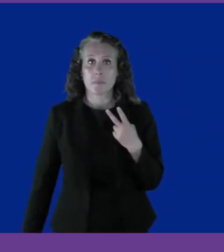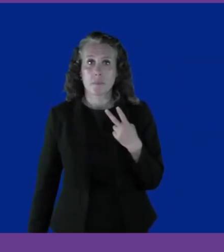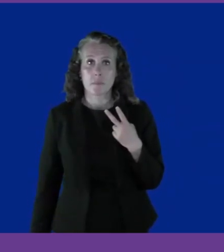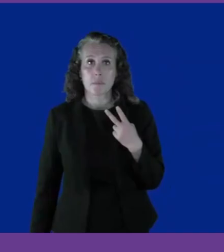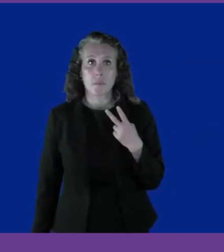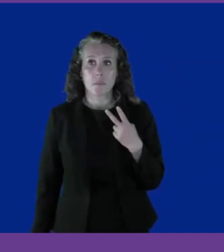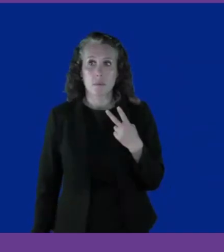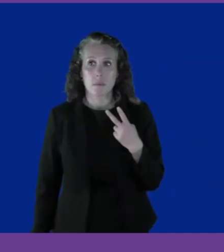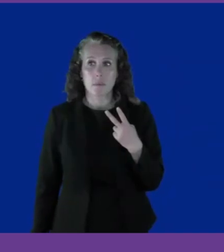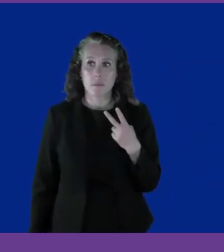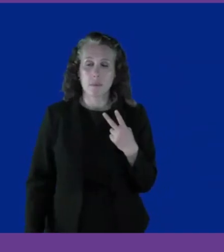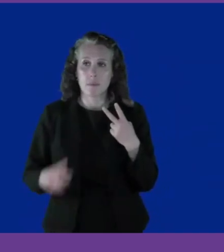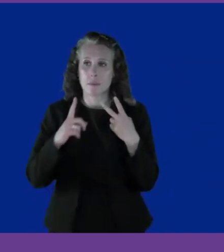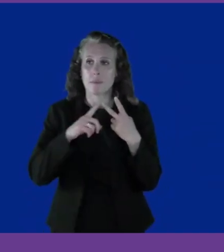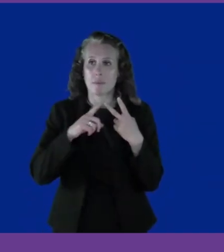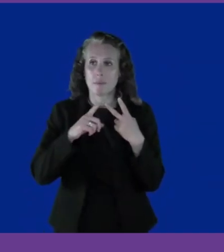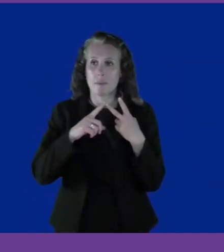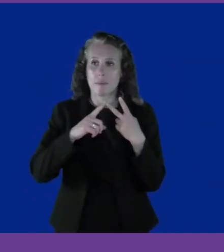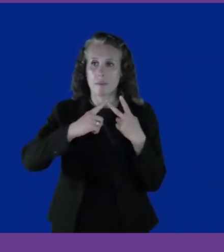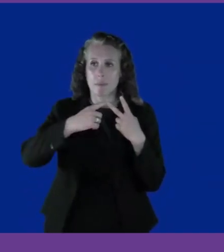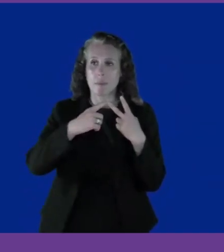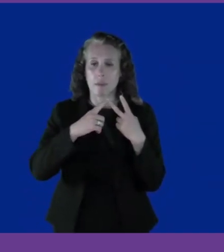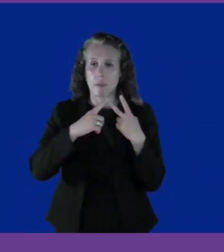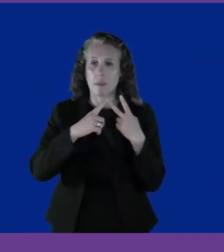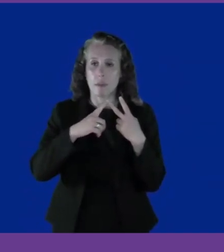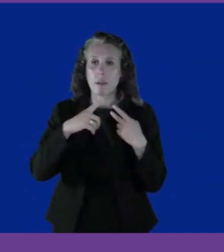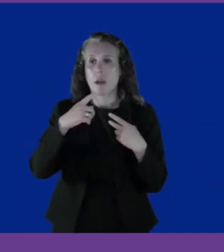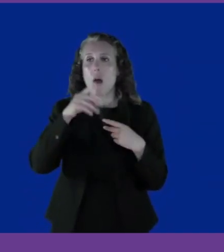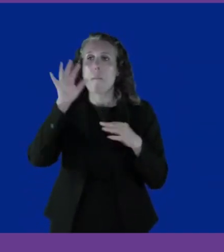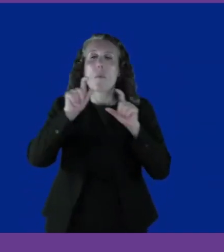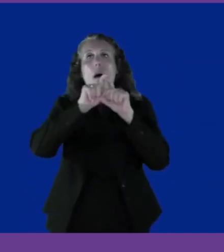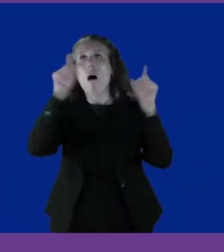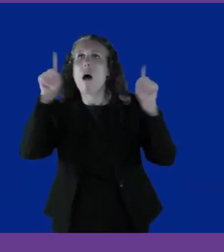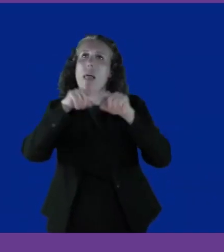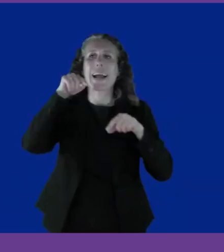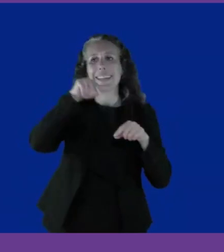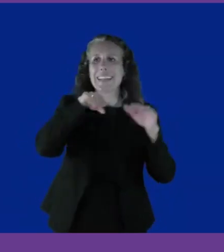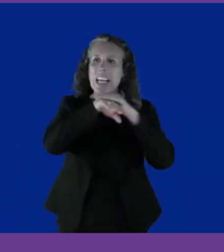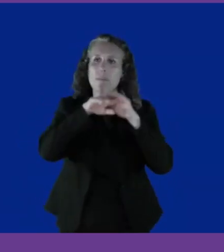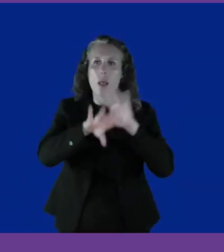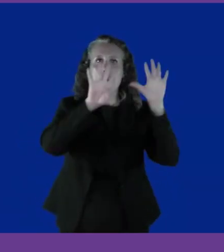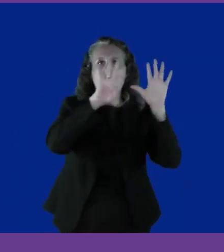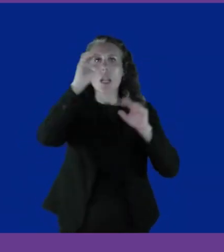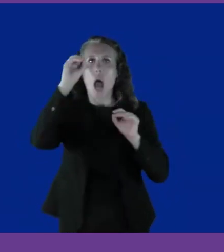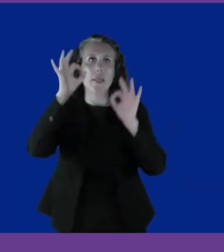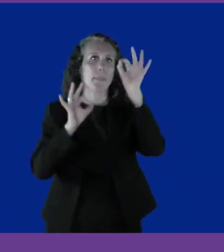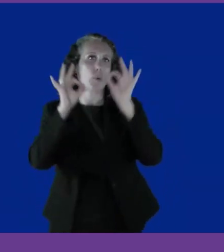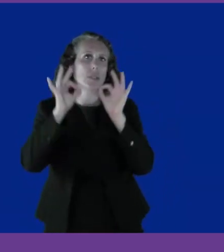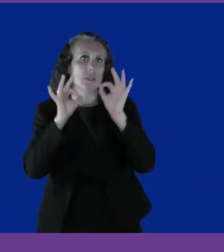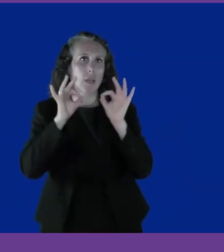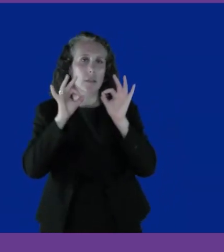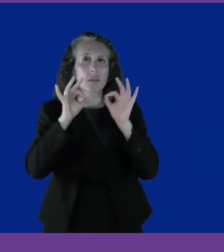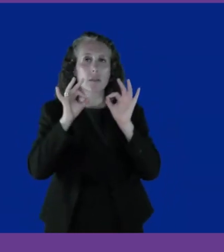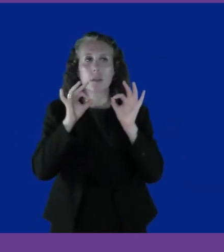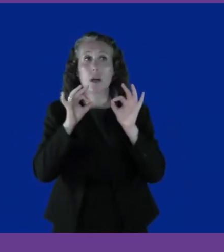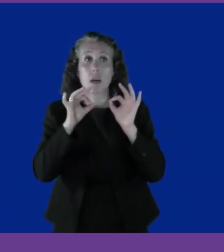the processes are more or less accessible. They're 90% accessible or whatever. Well, if they're not 100% accessible, actually, mostly